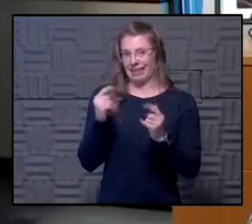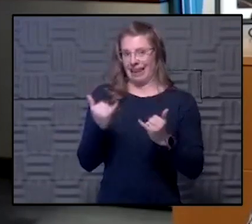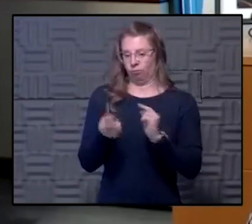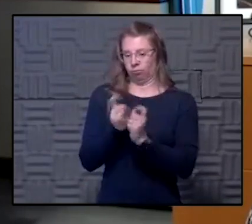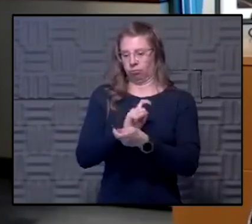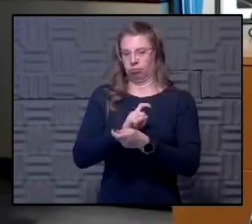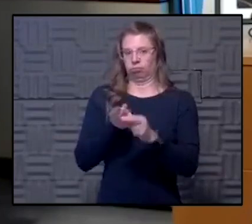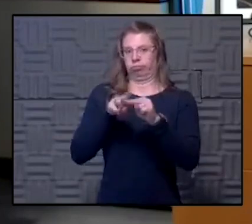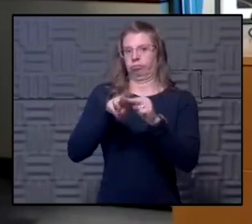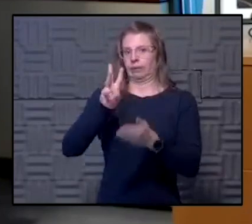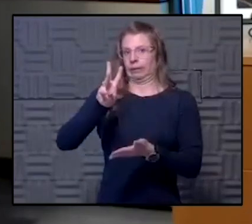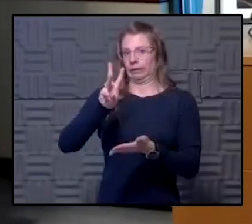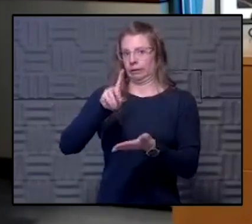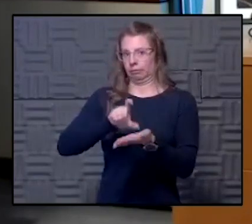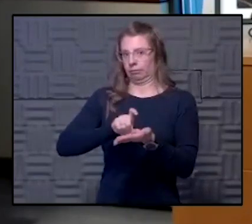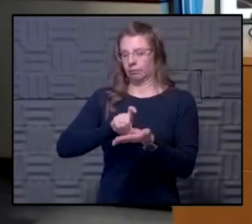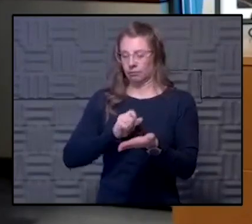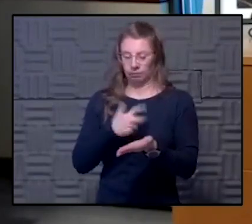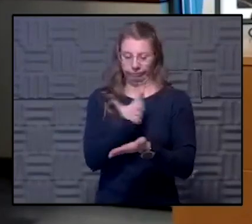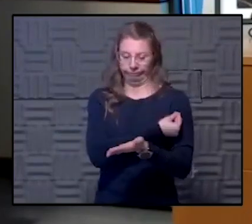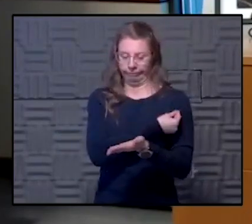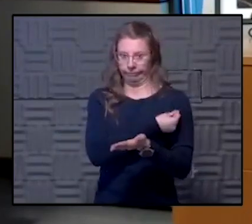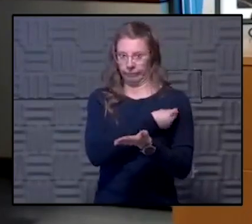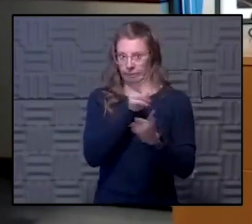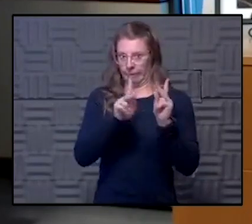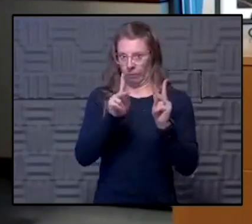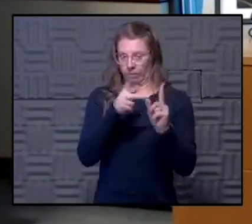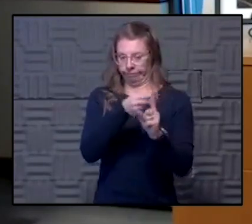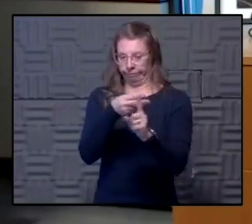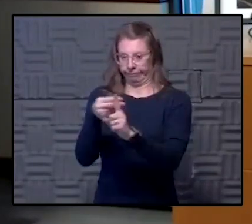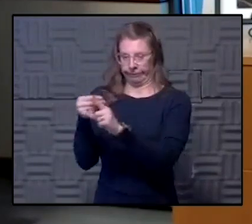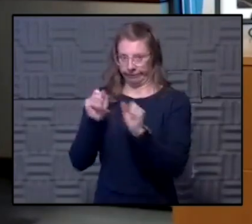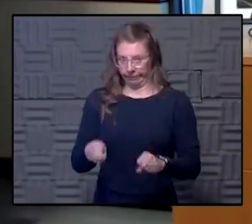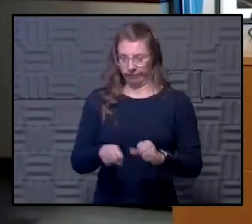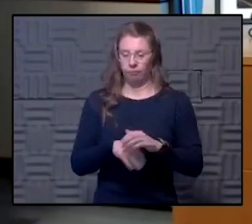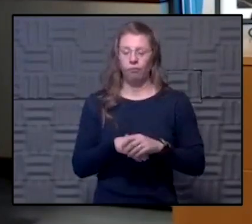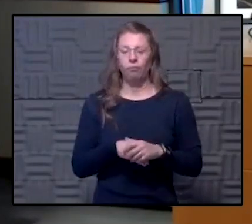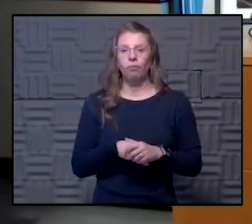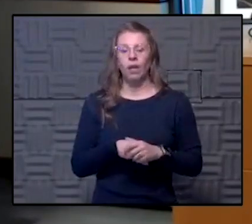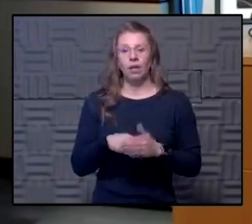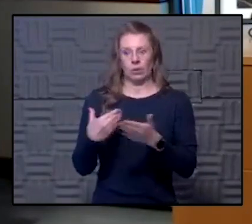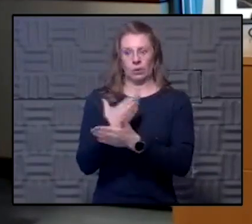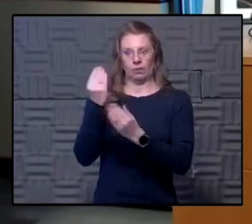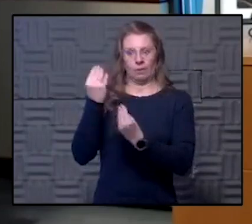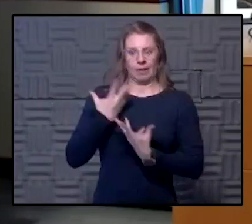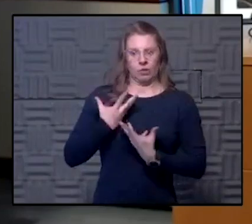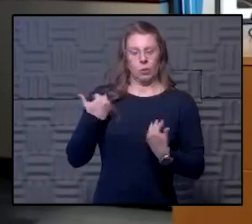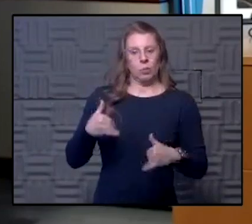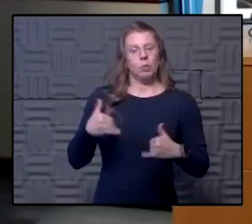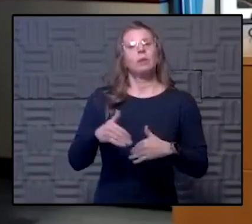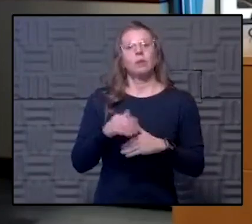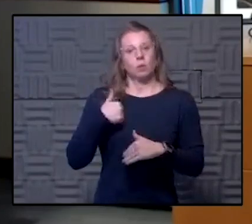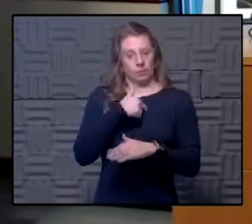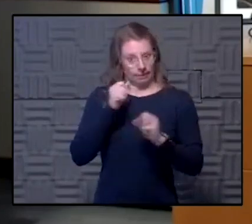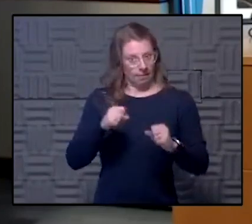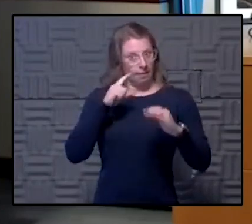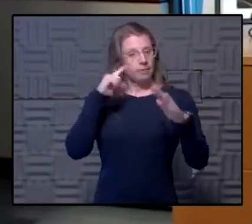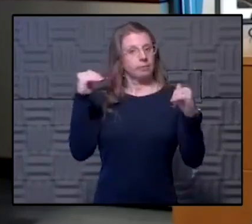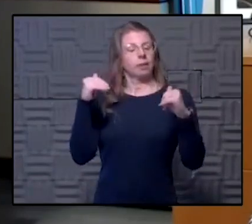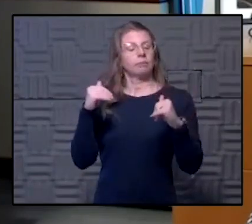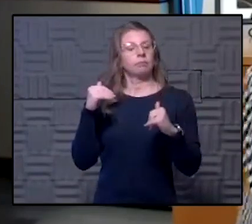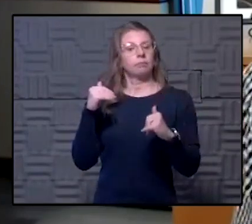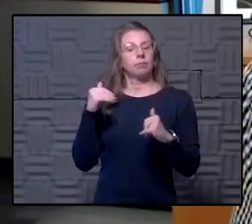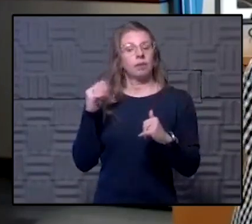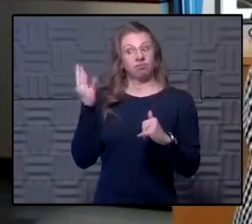is new coming into the distribution pipeline. And yes, we can expect, we've been told